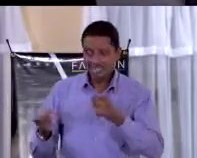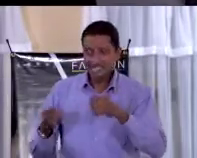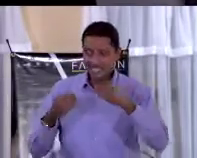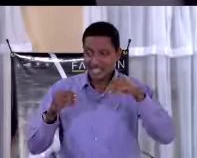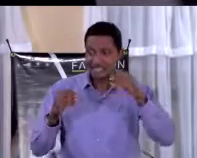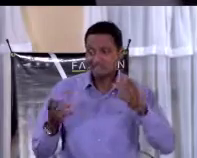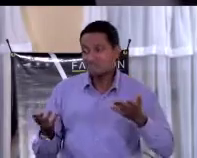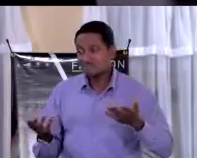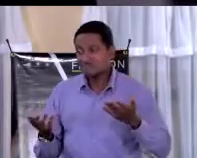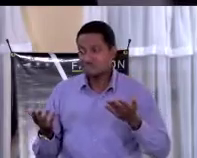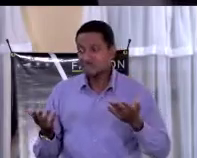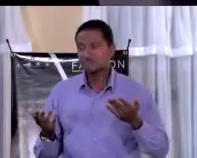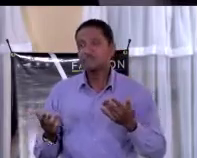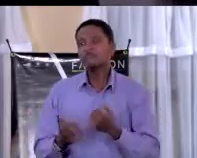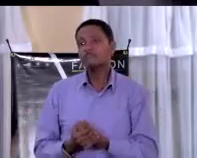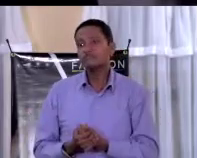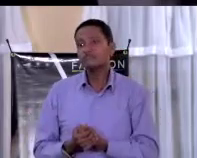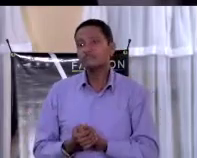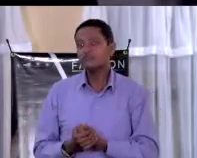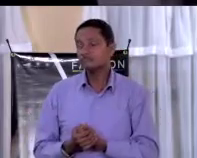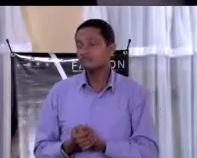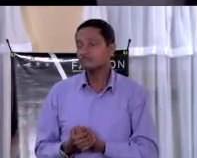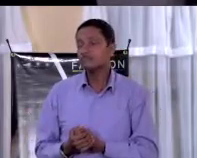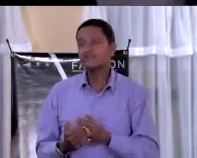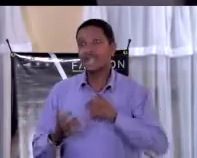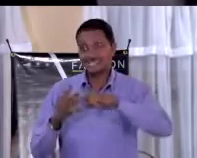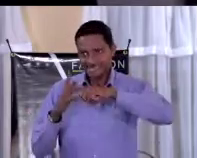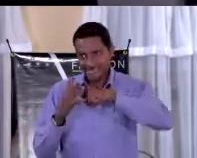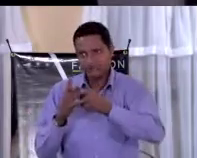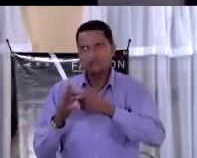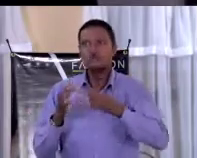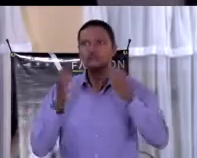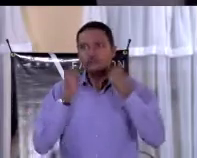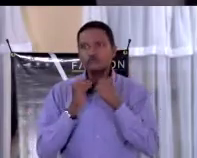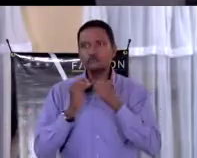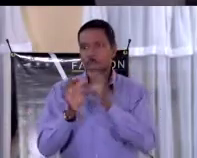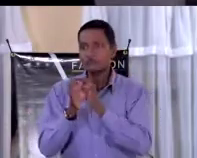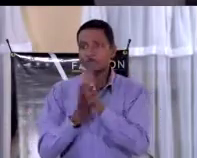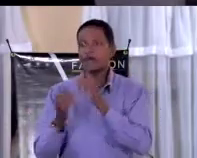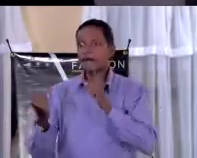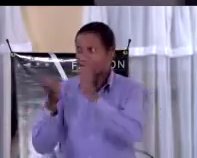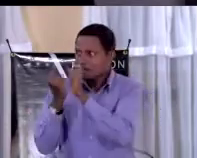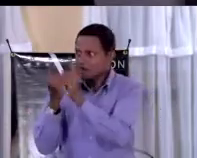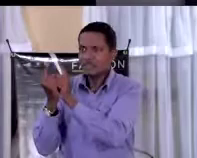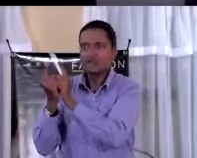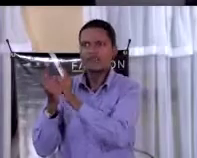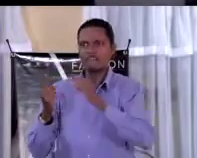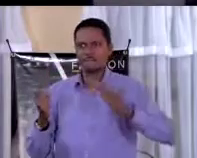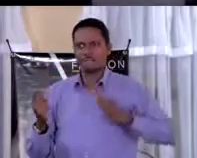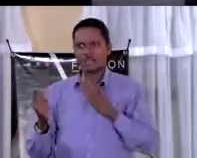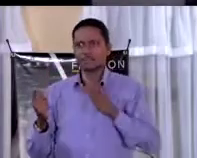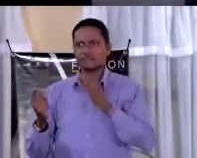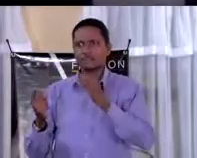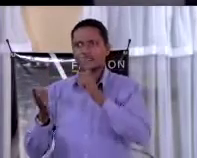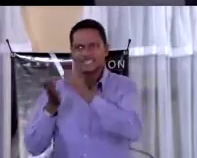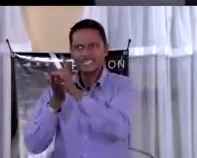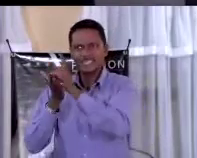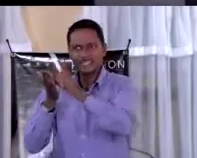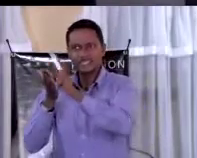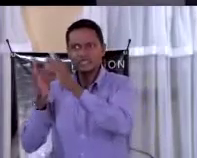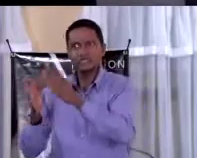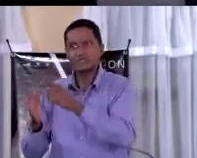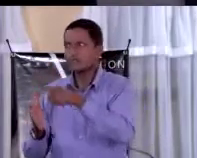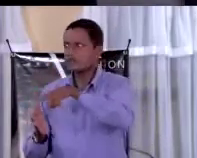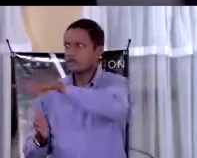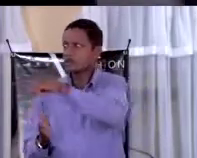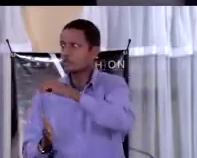just apparently too cool for school. They didn't see themselves fitting into this retail market at all. They saw themselves beyond where they were.